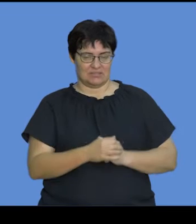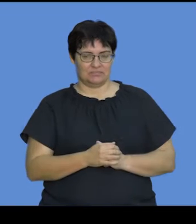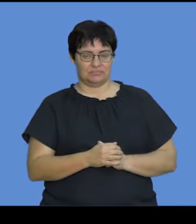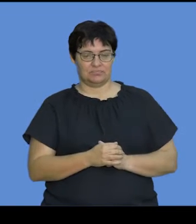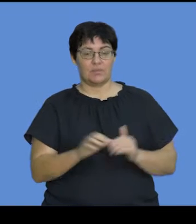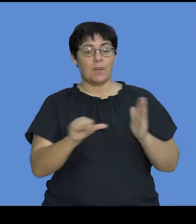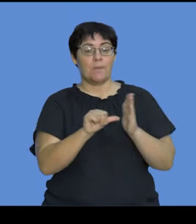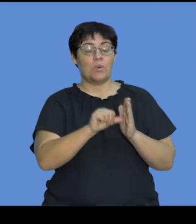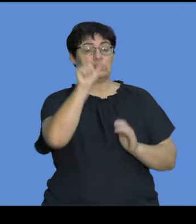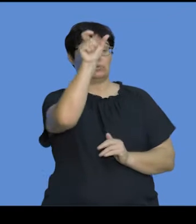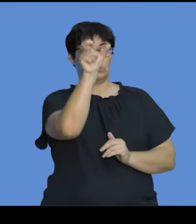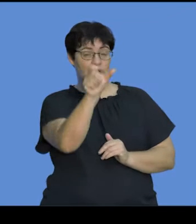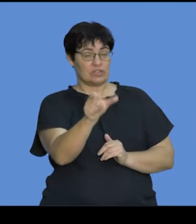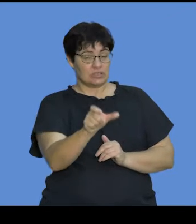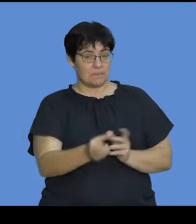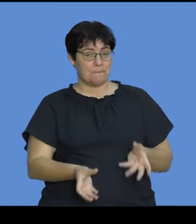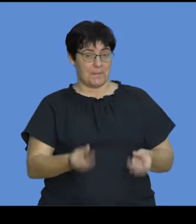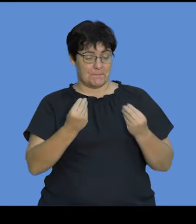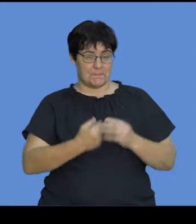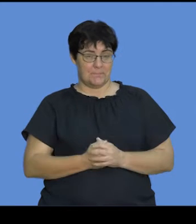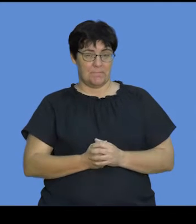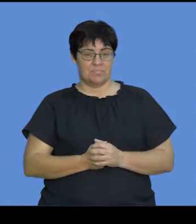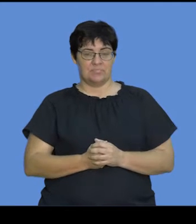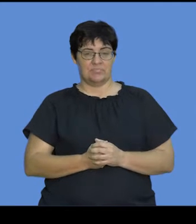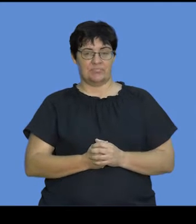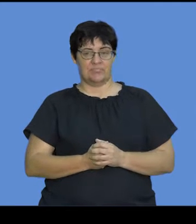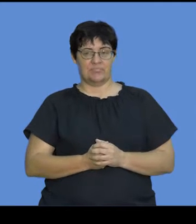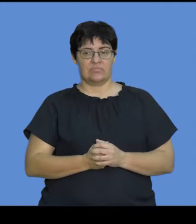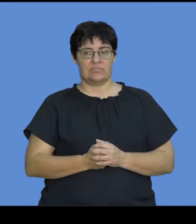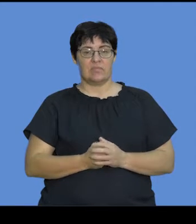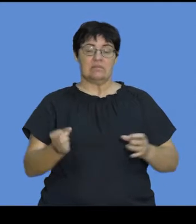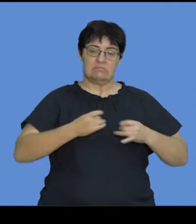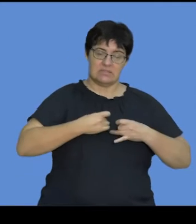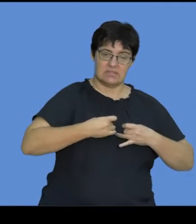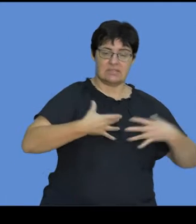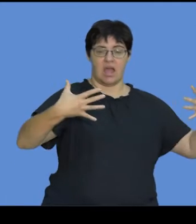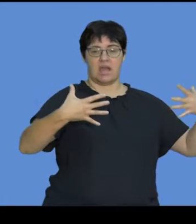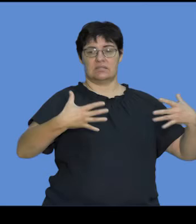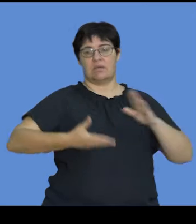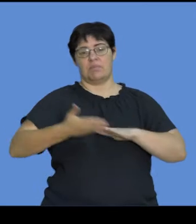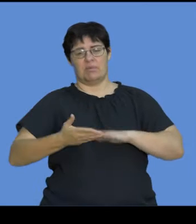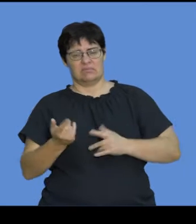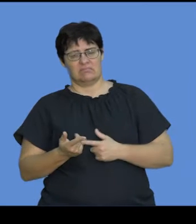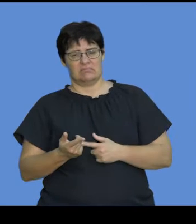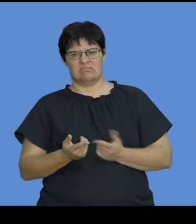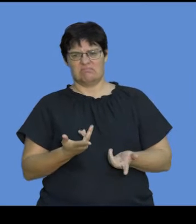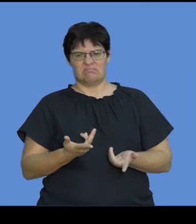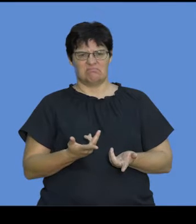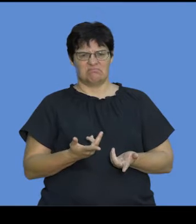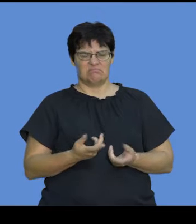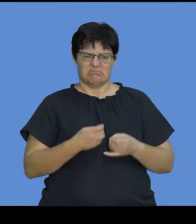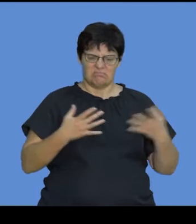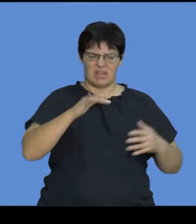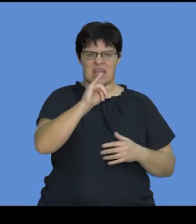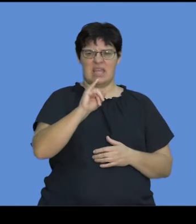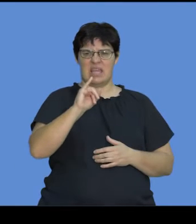There are some key words that we need to get. Number one, initial momentum. What do we mean by initial? What does initial mean?